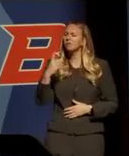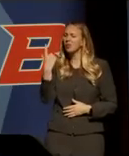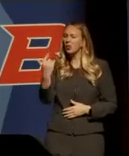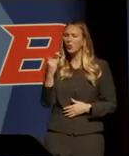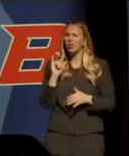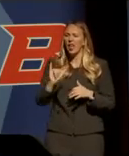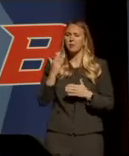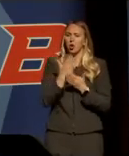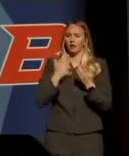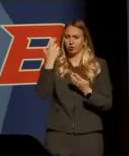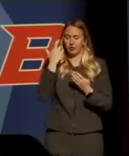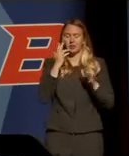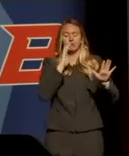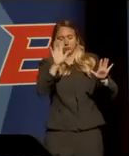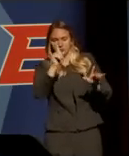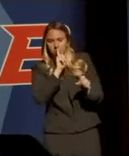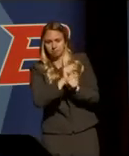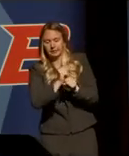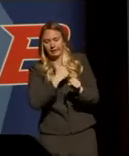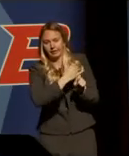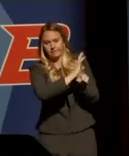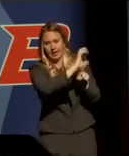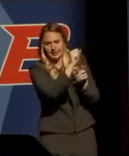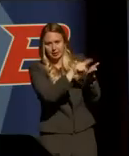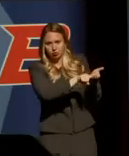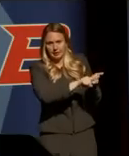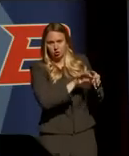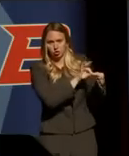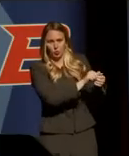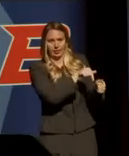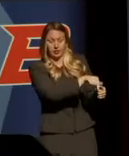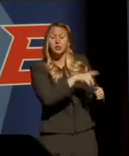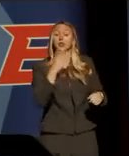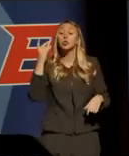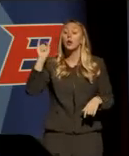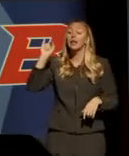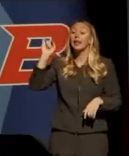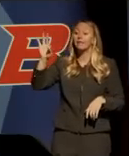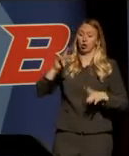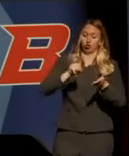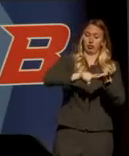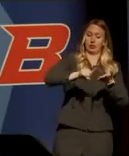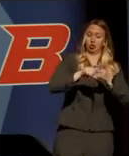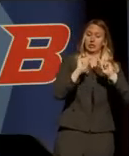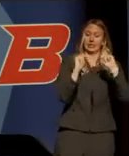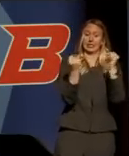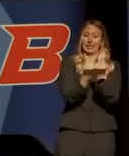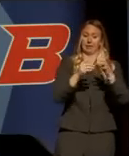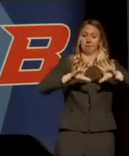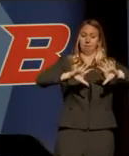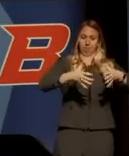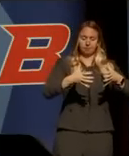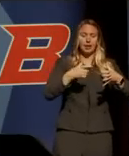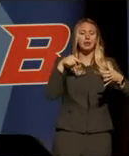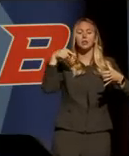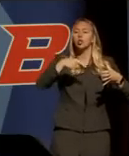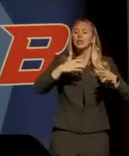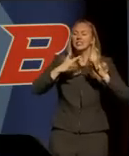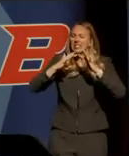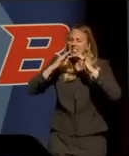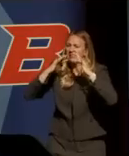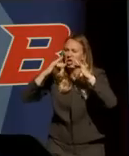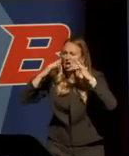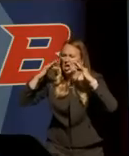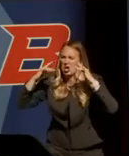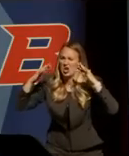team, there's fascinating research on this. If you take a research team and you make that research team incredibly diverse in